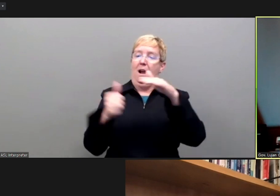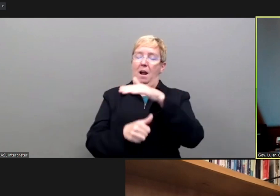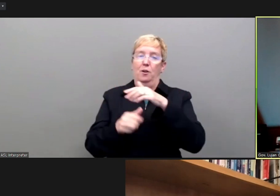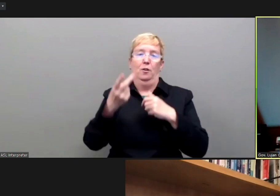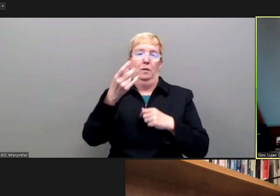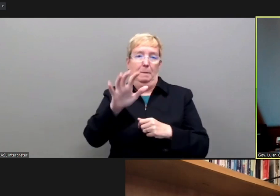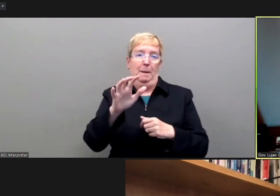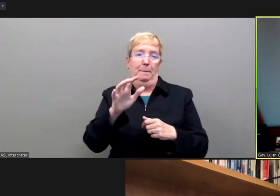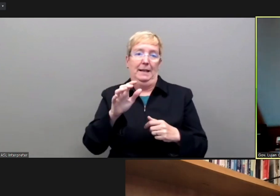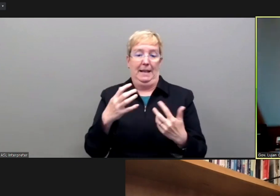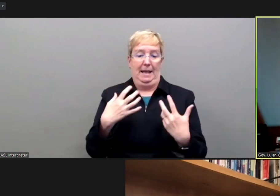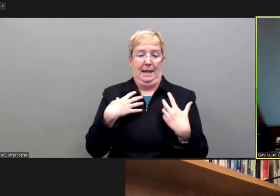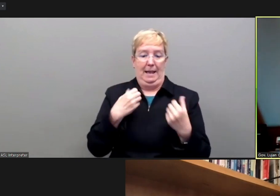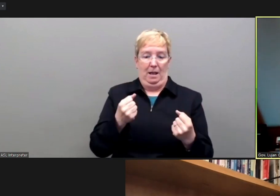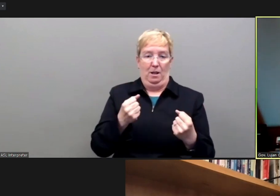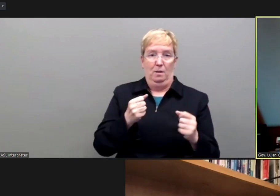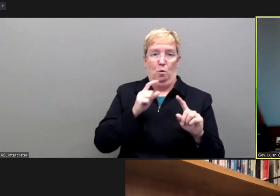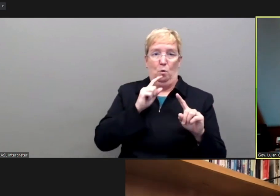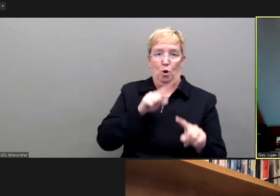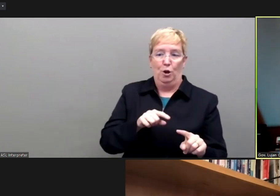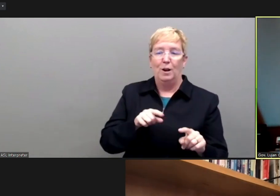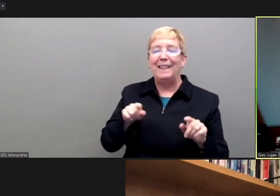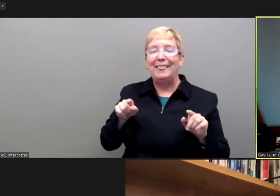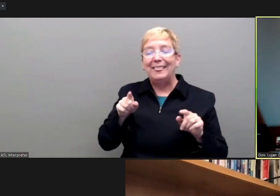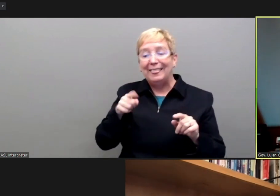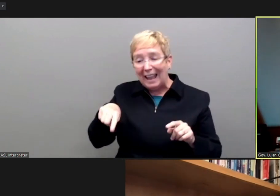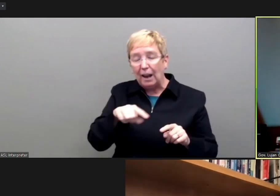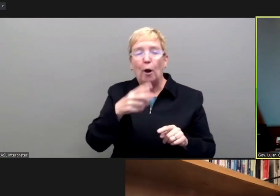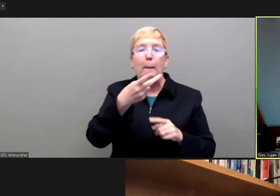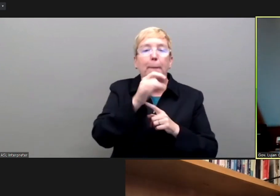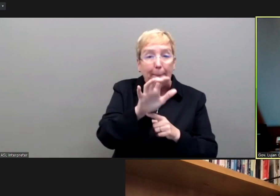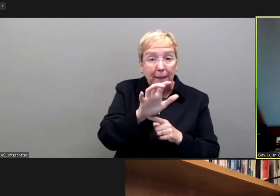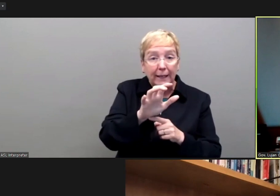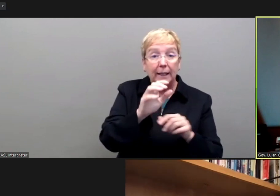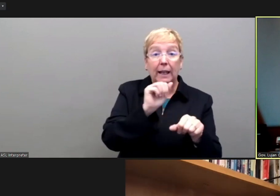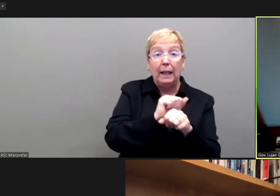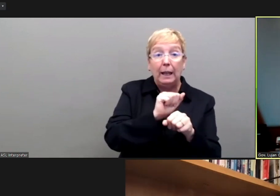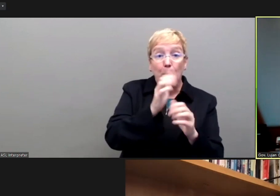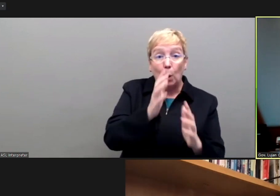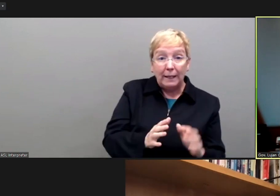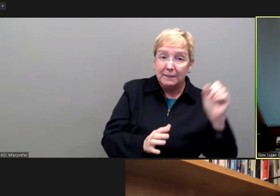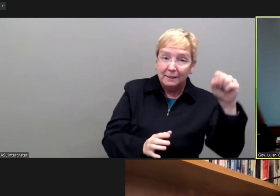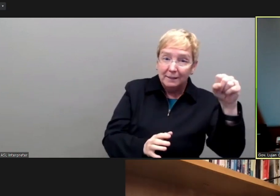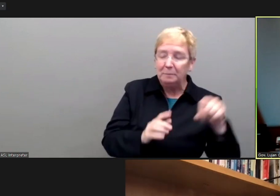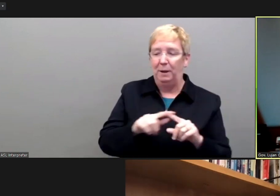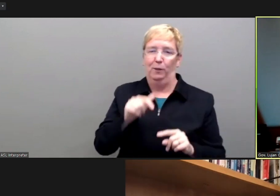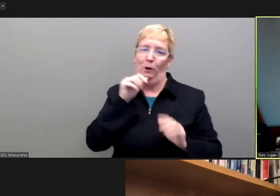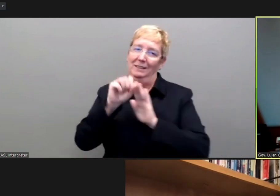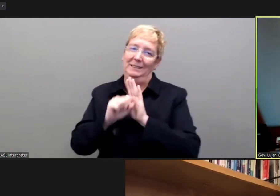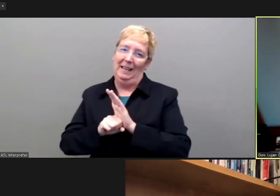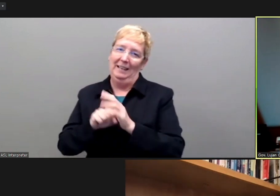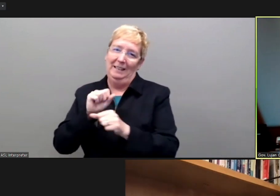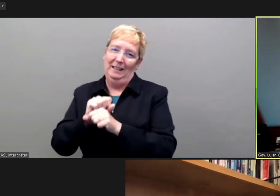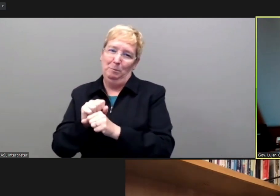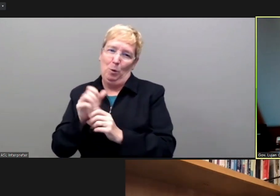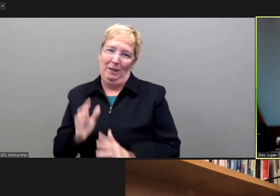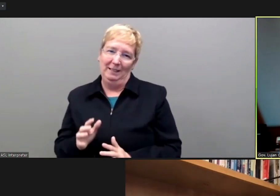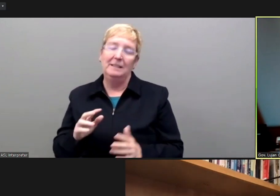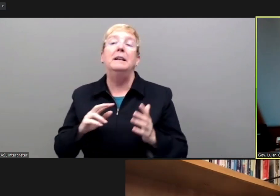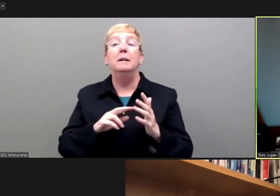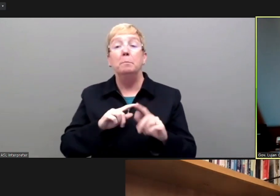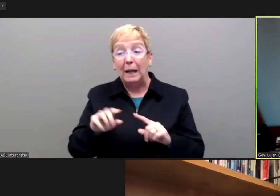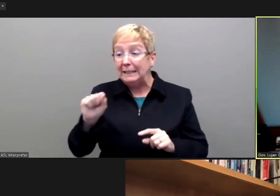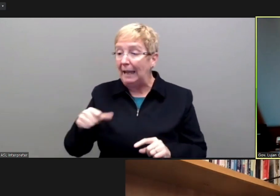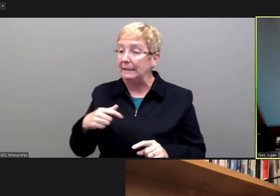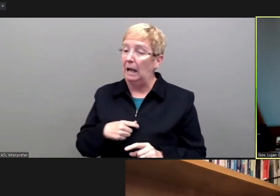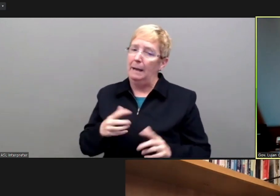they're public employees, they are not state employees. And yes, I am encouraging local bodies